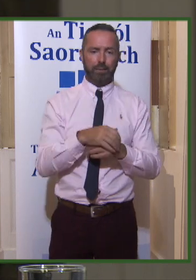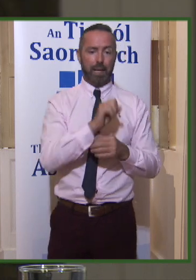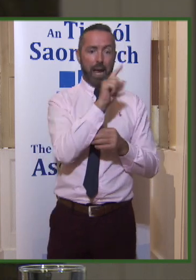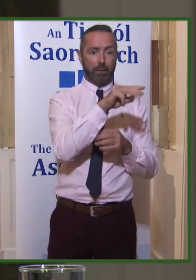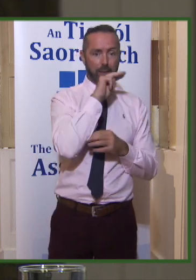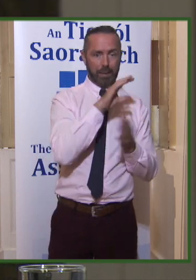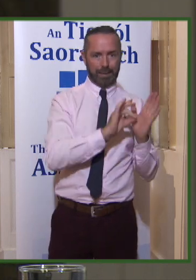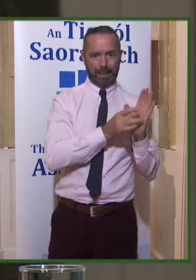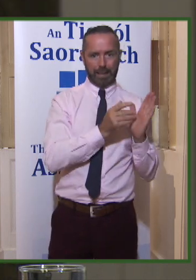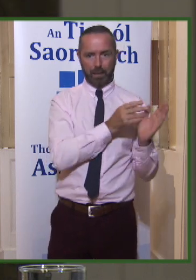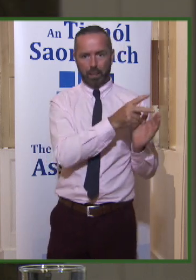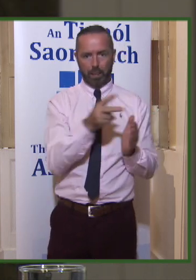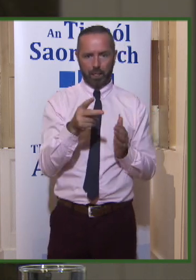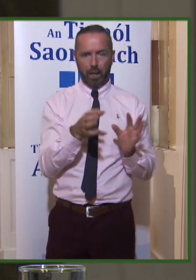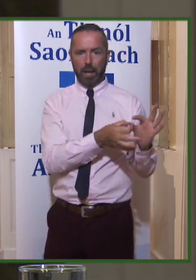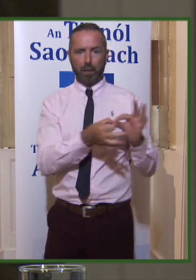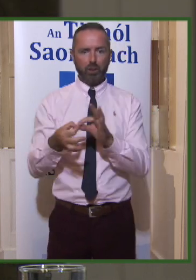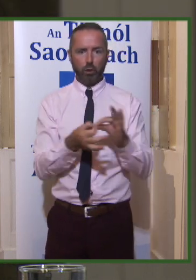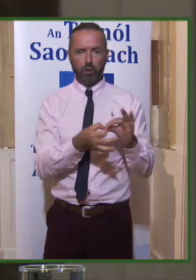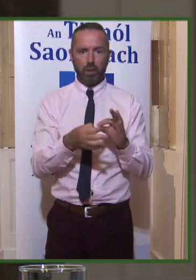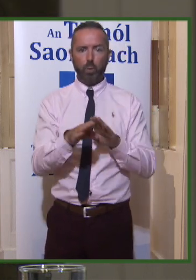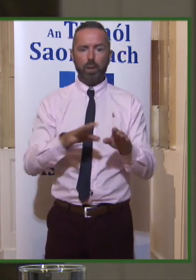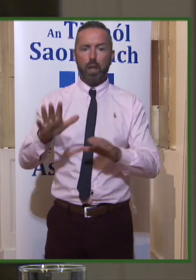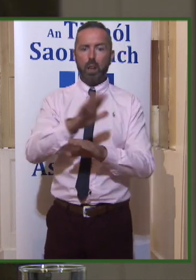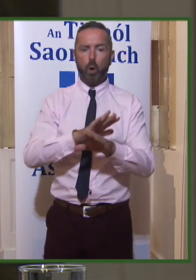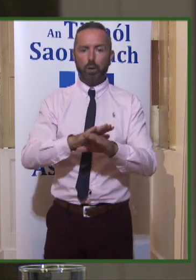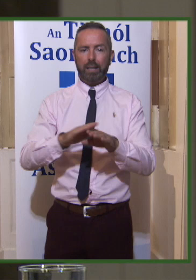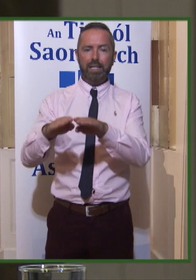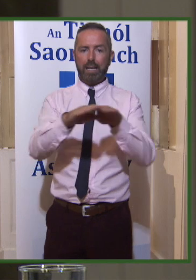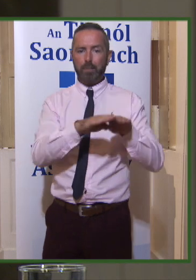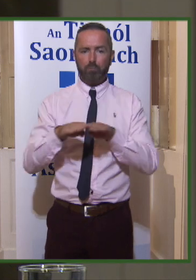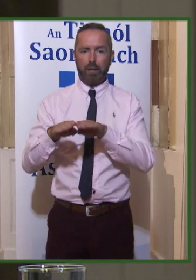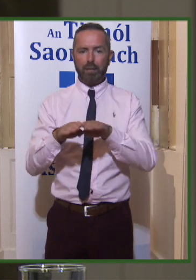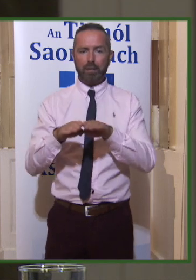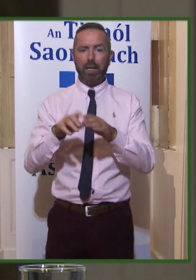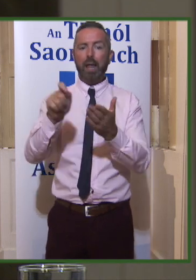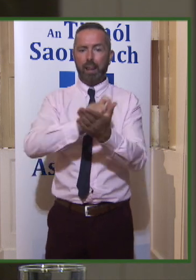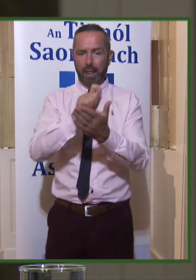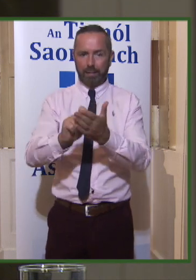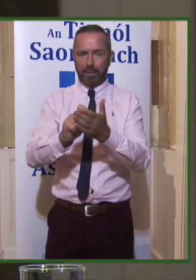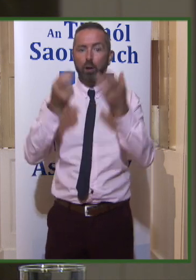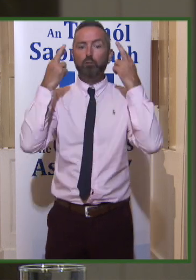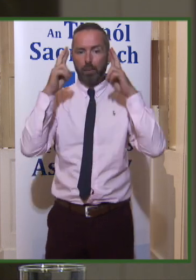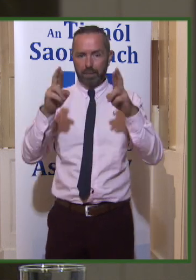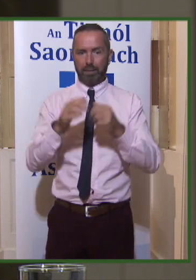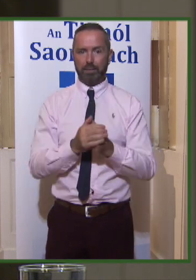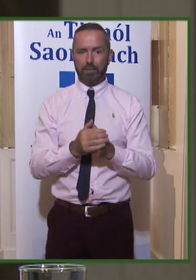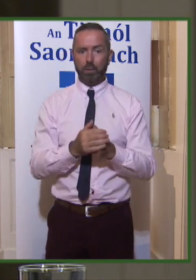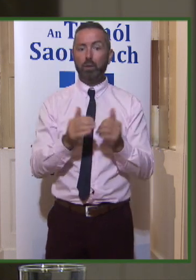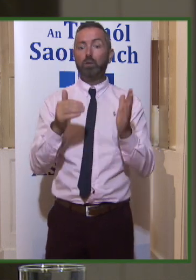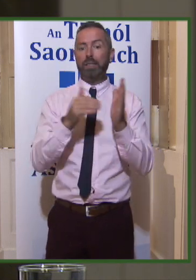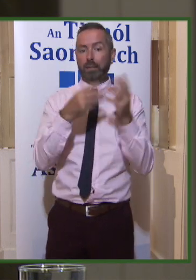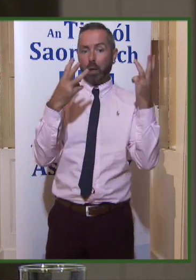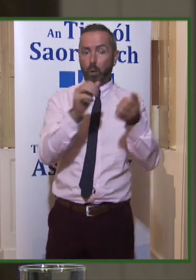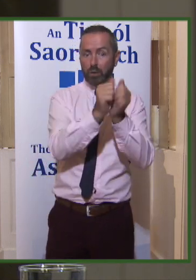in conjunction with local democratically elected representatives. So it's a yes, or that, or no,